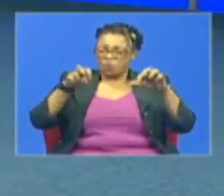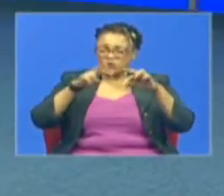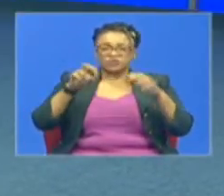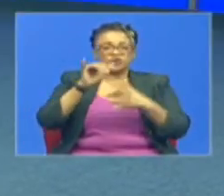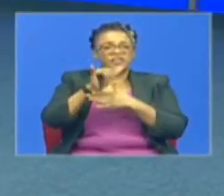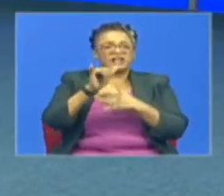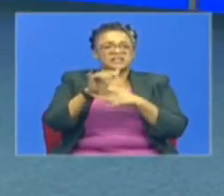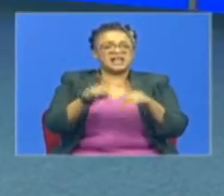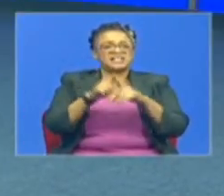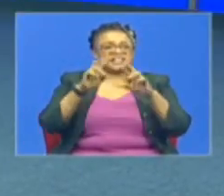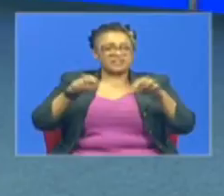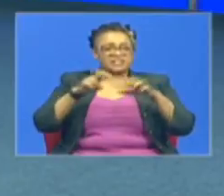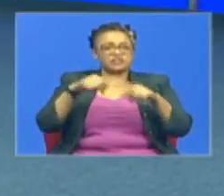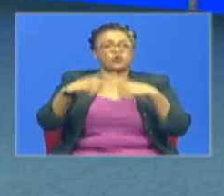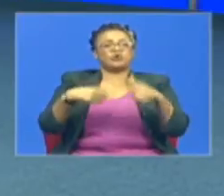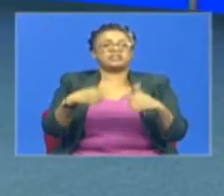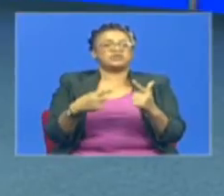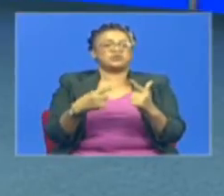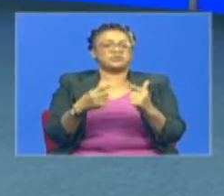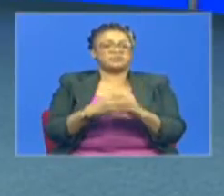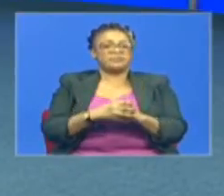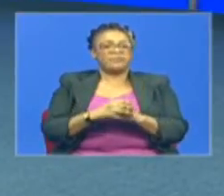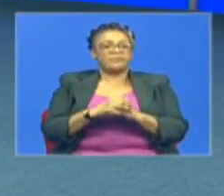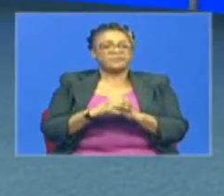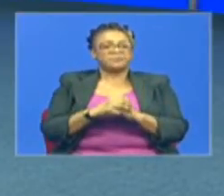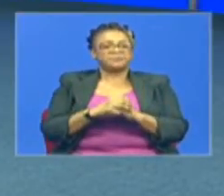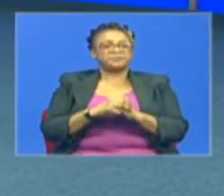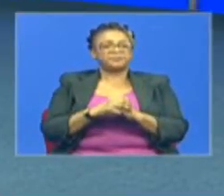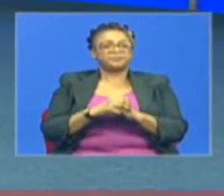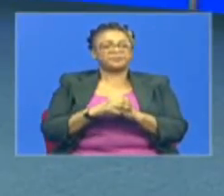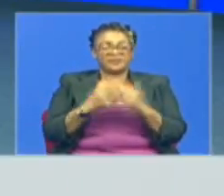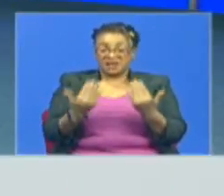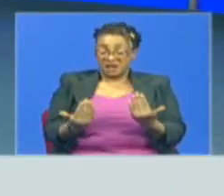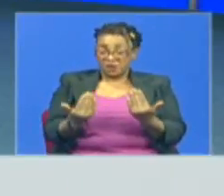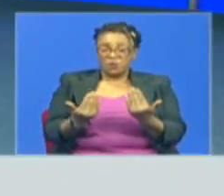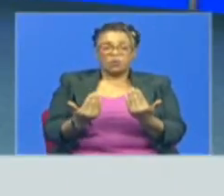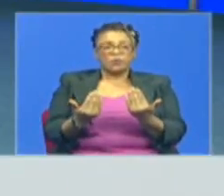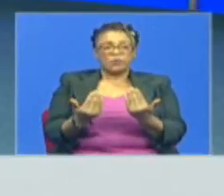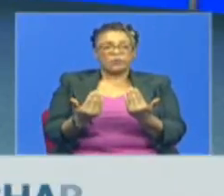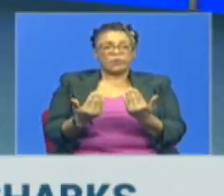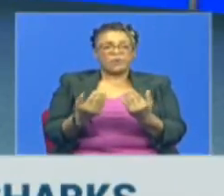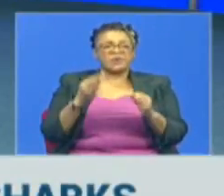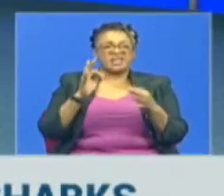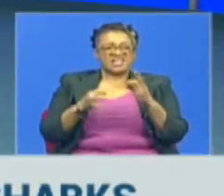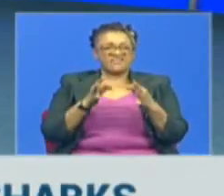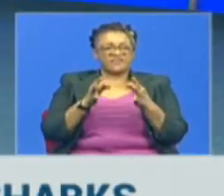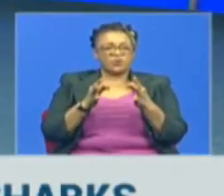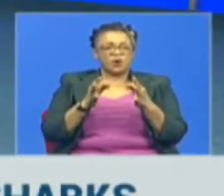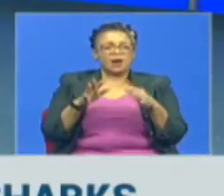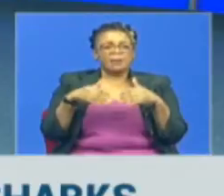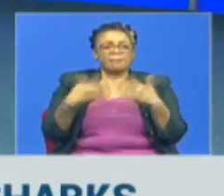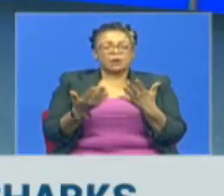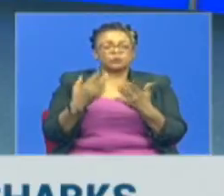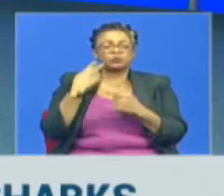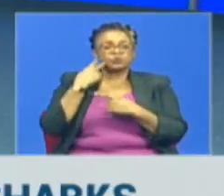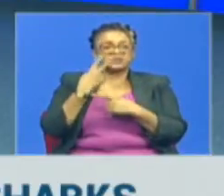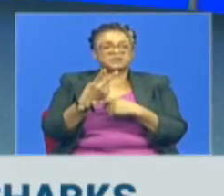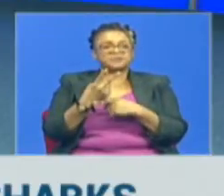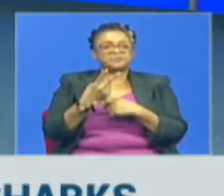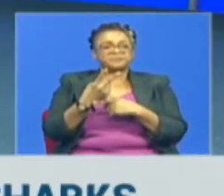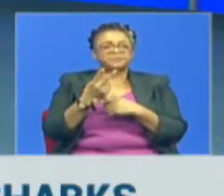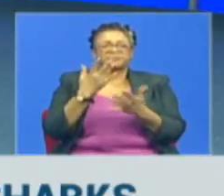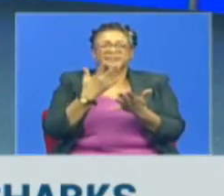the investigations continue. Right at this point, you are about to witness